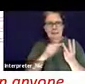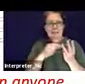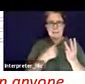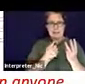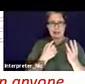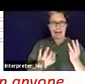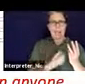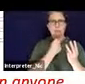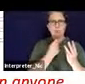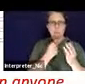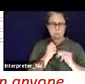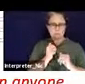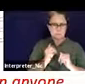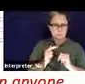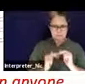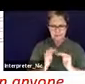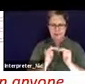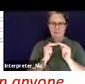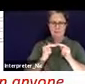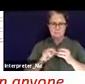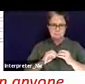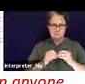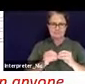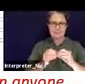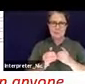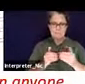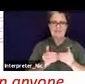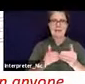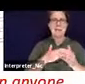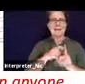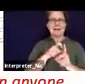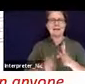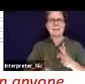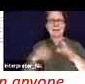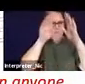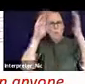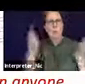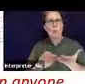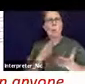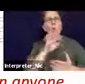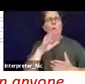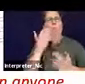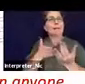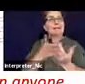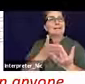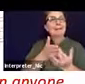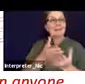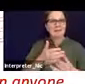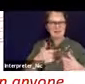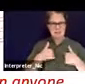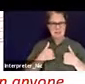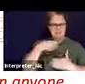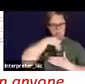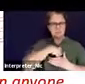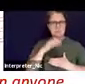manage my disability on a day to day basis, in a world that's not always be adopted. It's my determination to overcome